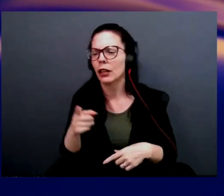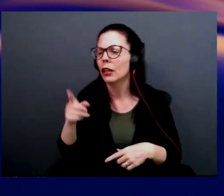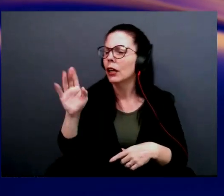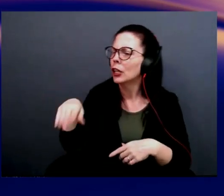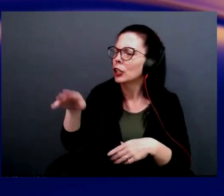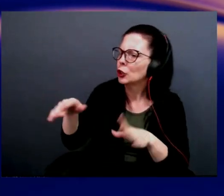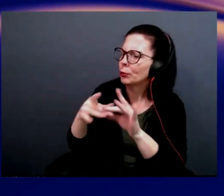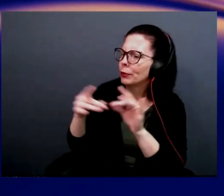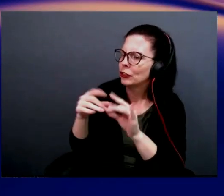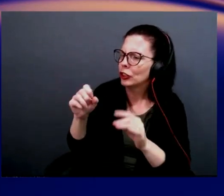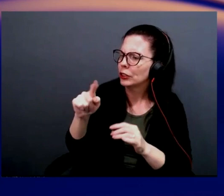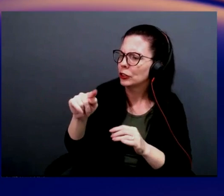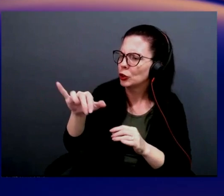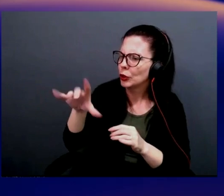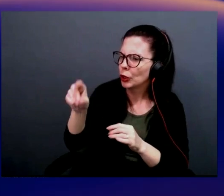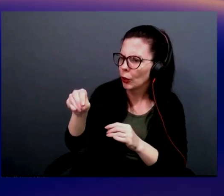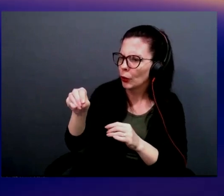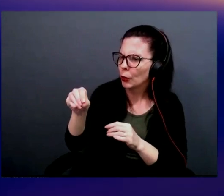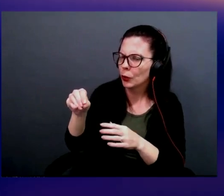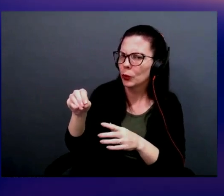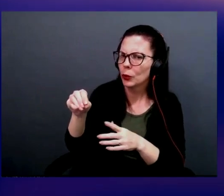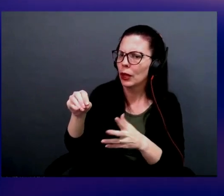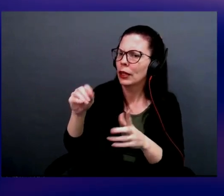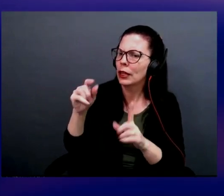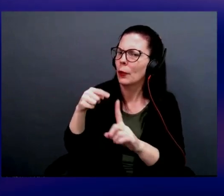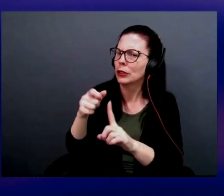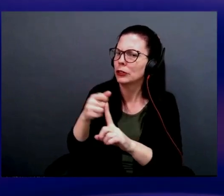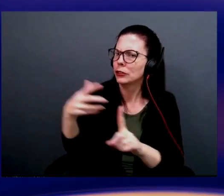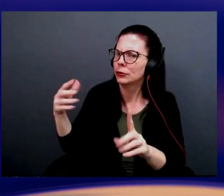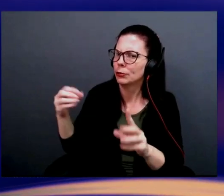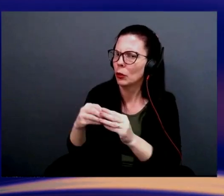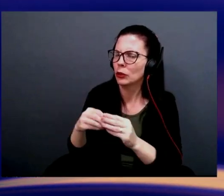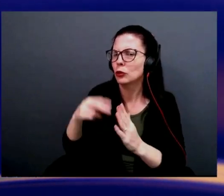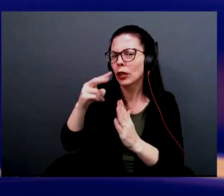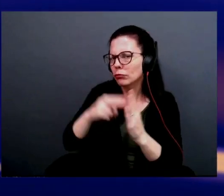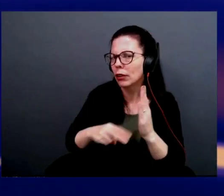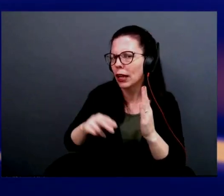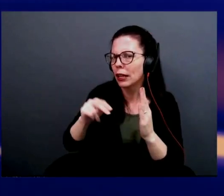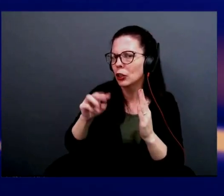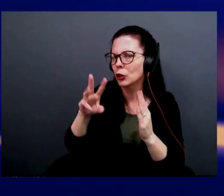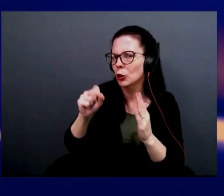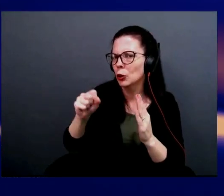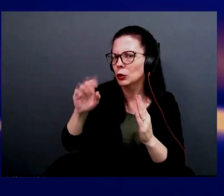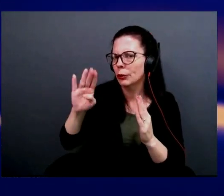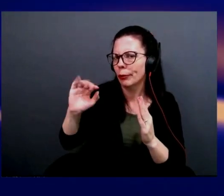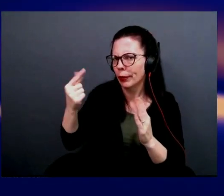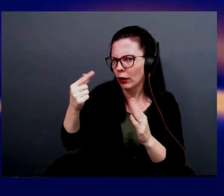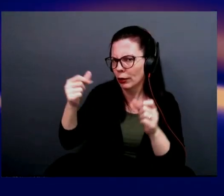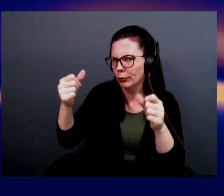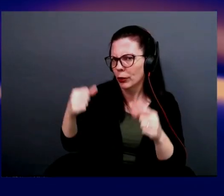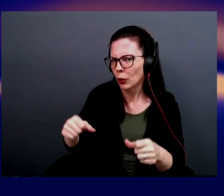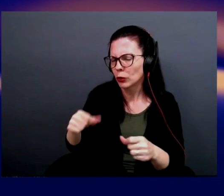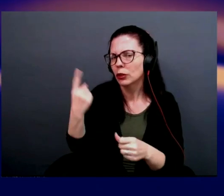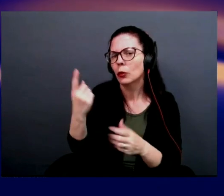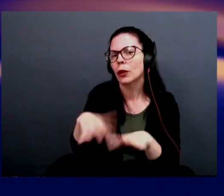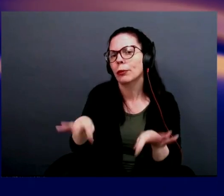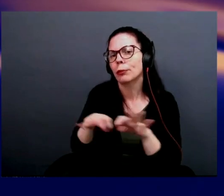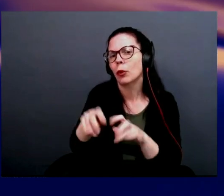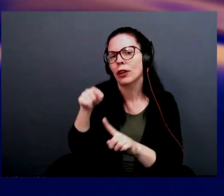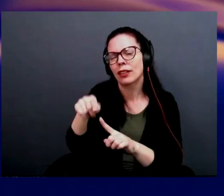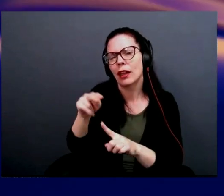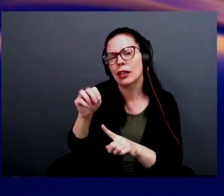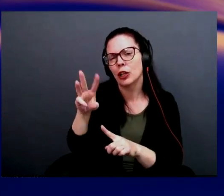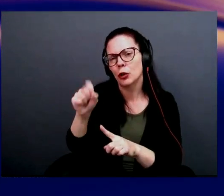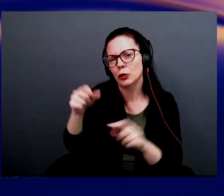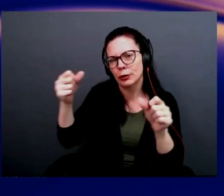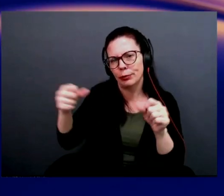Yep. So let's zoom in onto that for a second. So I wrote the news blog post that went out this morning, and one of the key points in that news blog post when I was talking to the